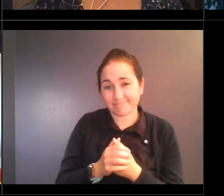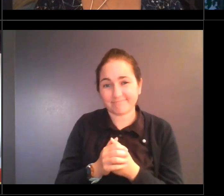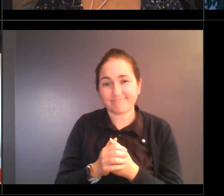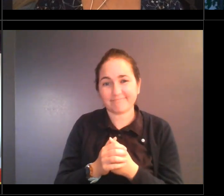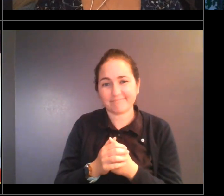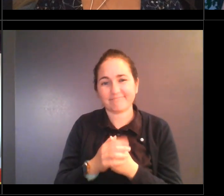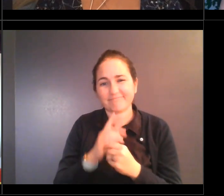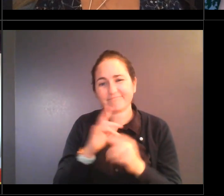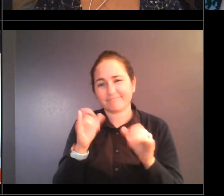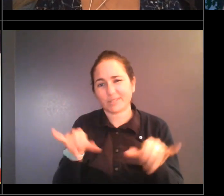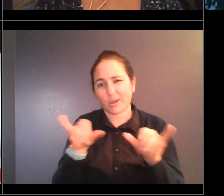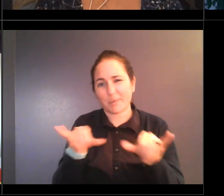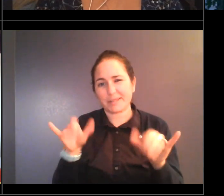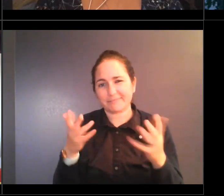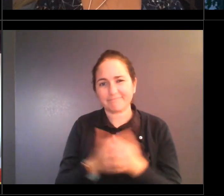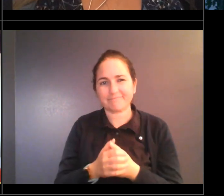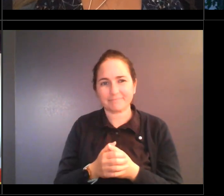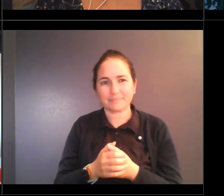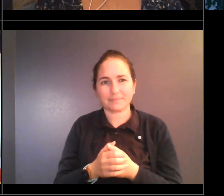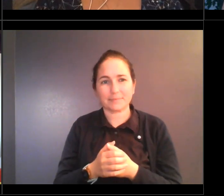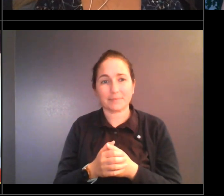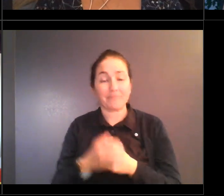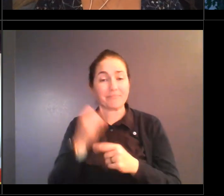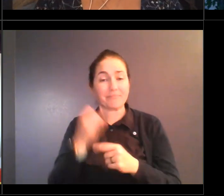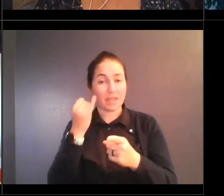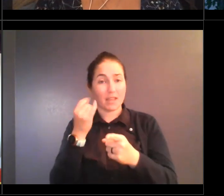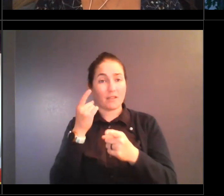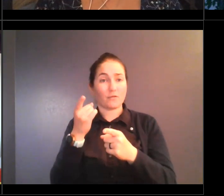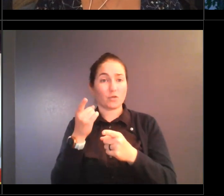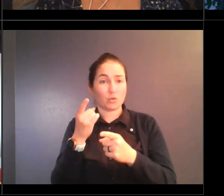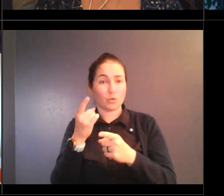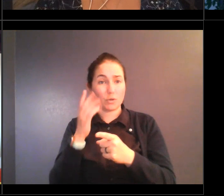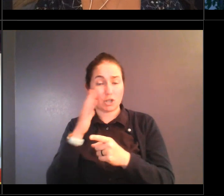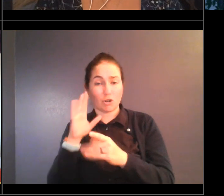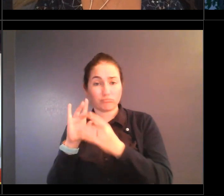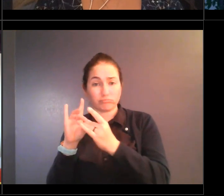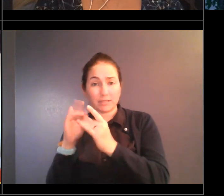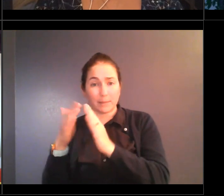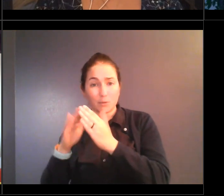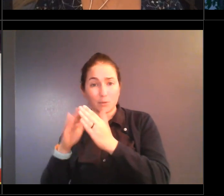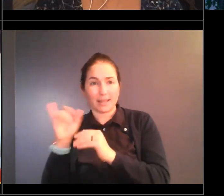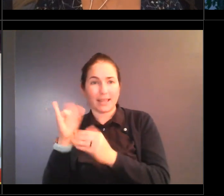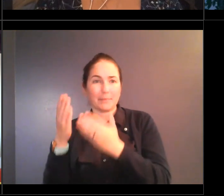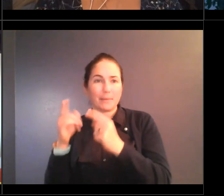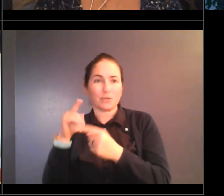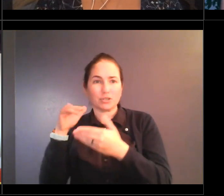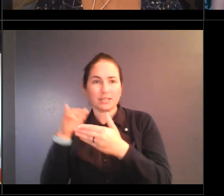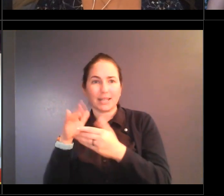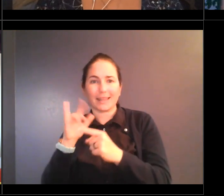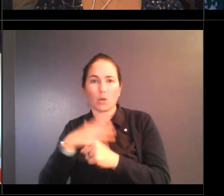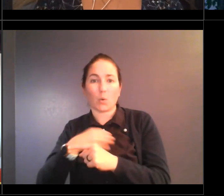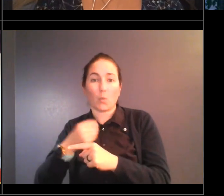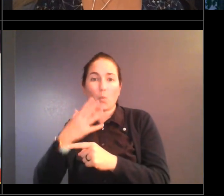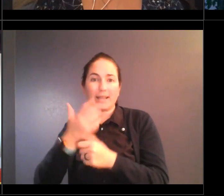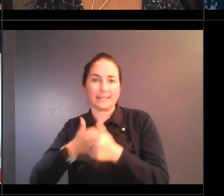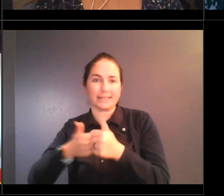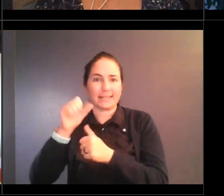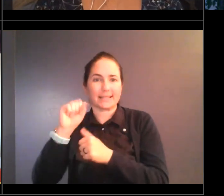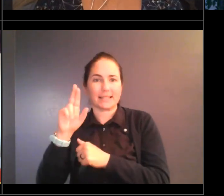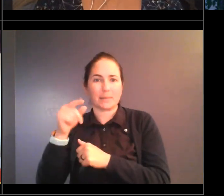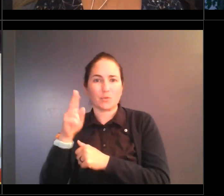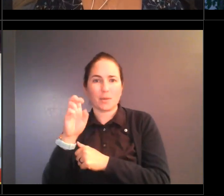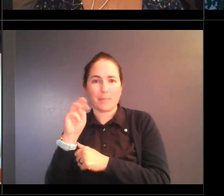pretty common thing to do. And if you're studying a community that you don't want to be associated with, like let's say you're studying white supremacists, like, ugh, not for